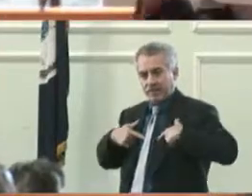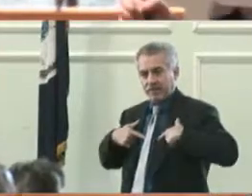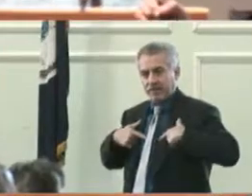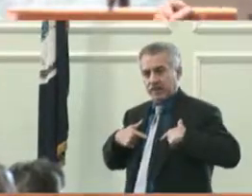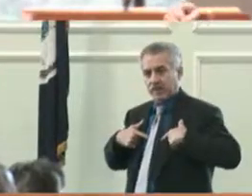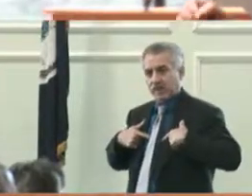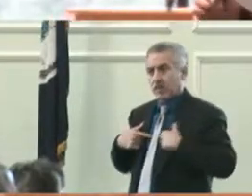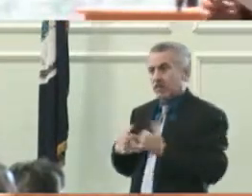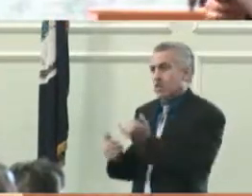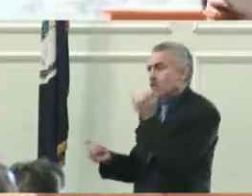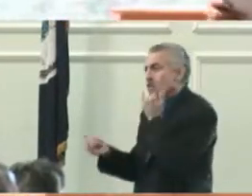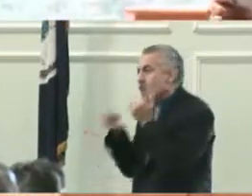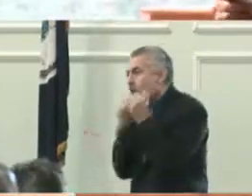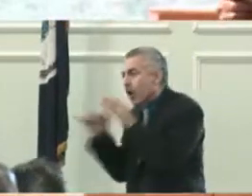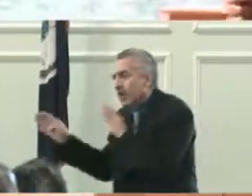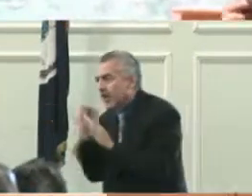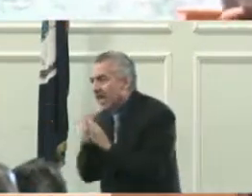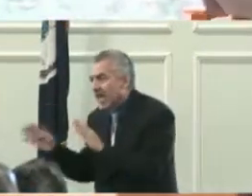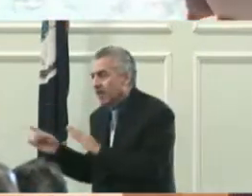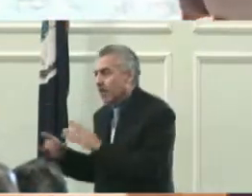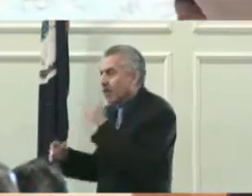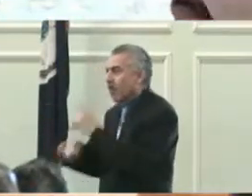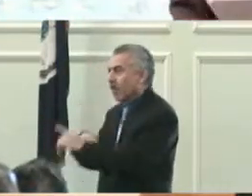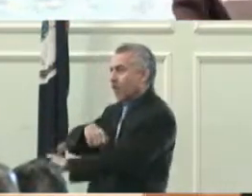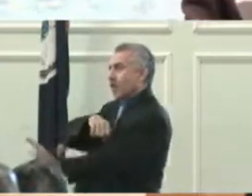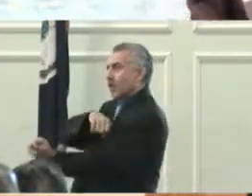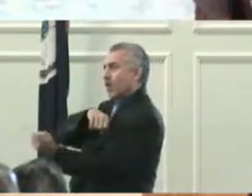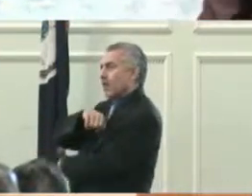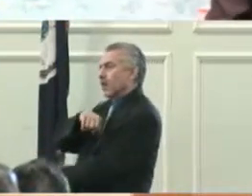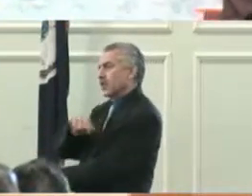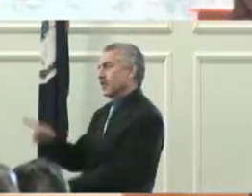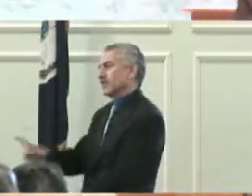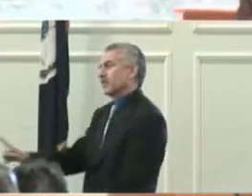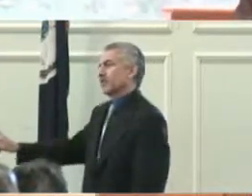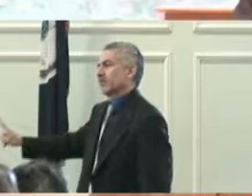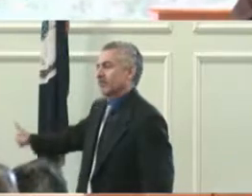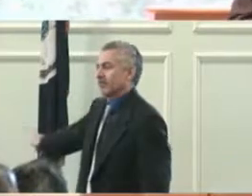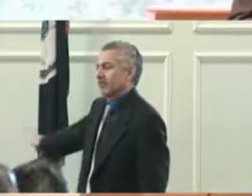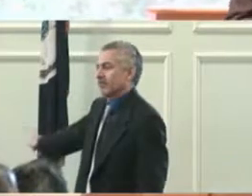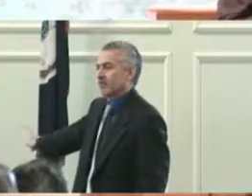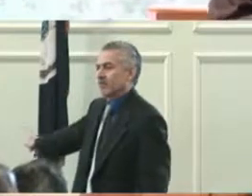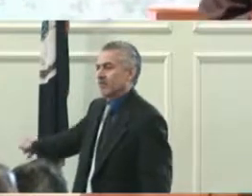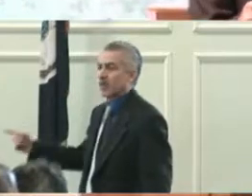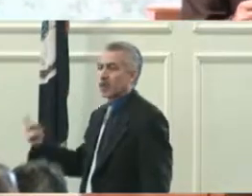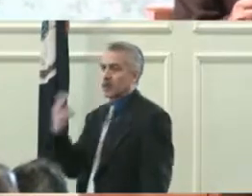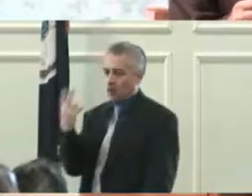have done evil to the resurrection of condemnation. So two resurrections that the